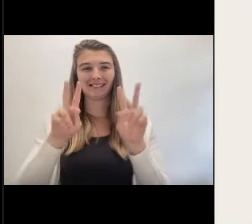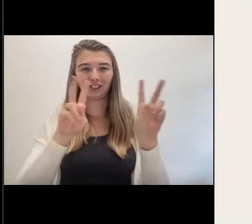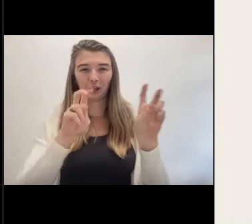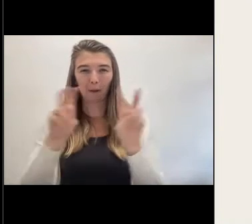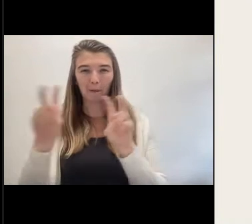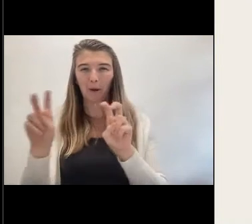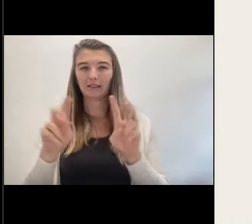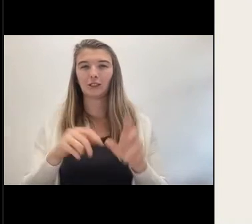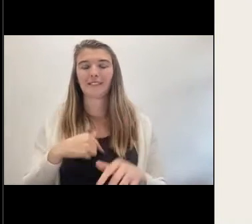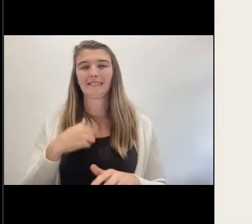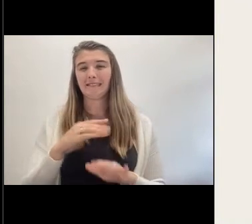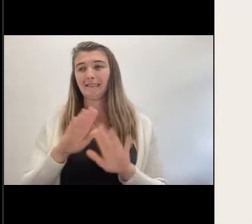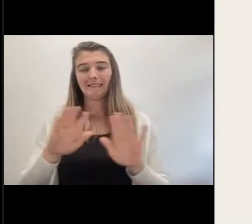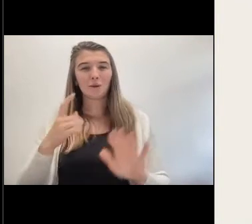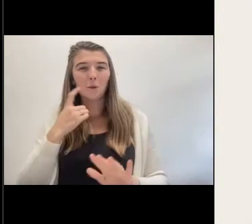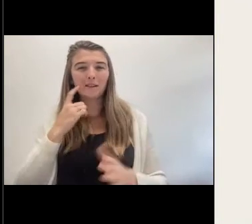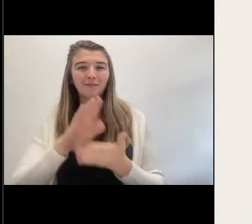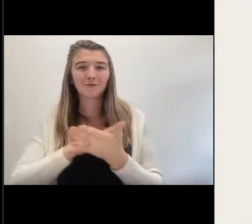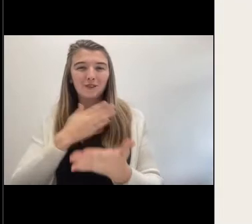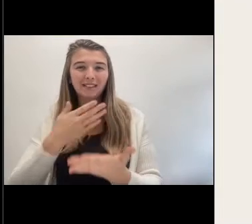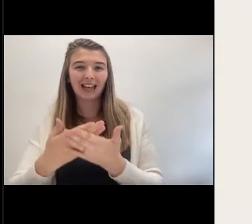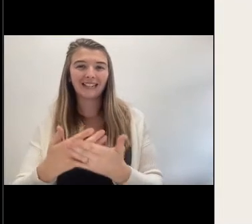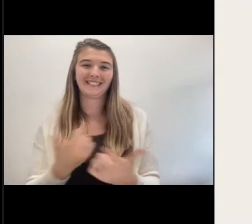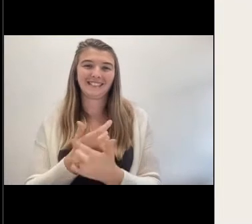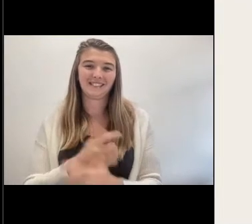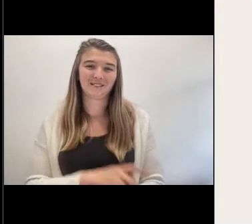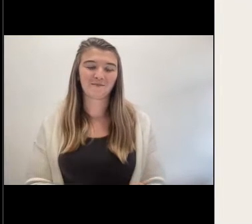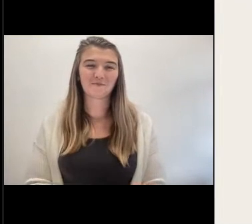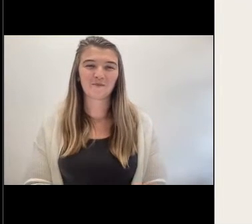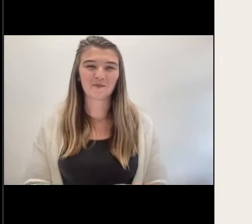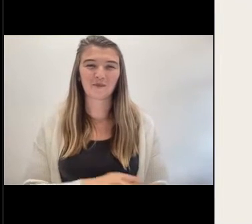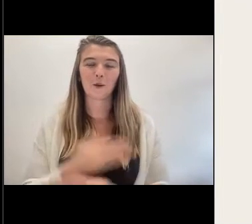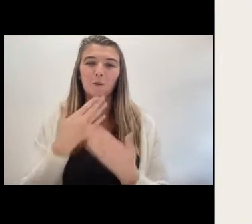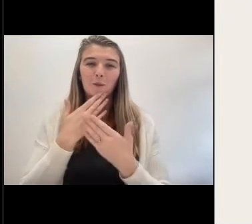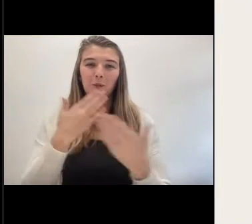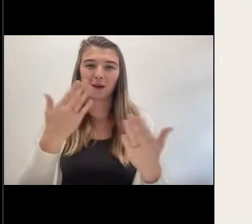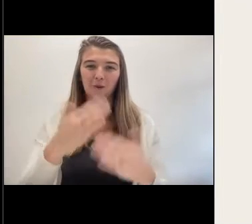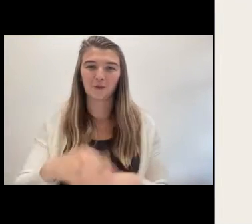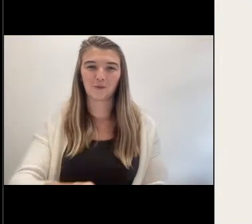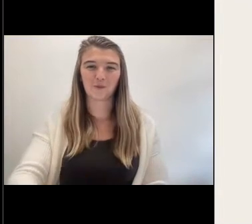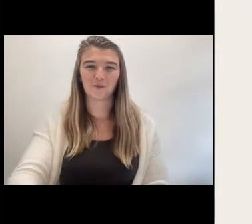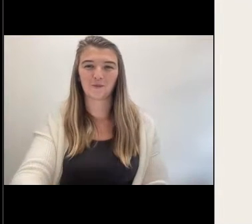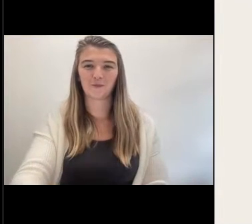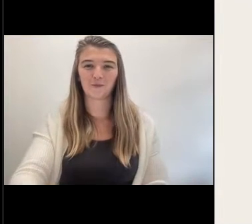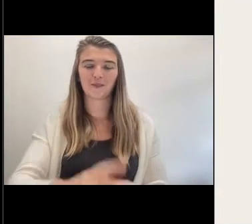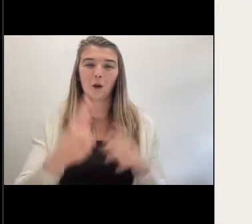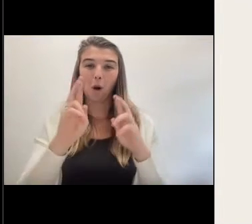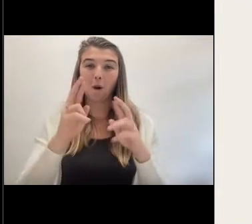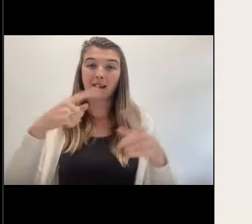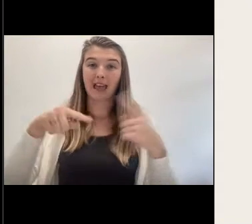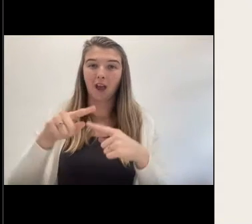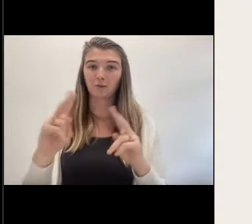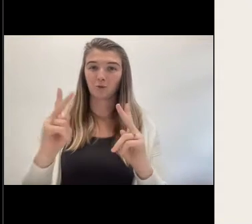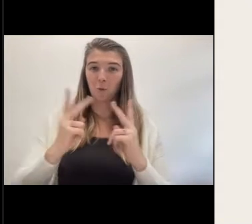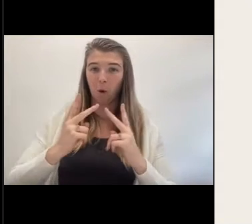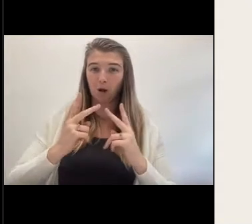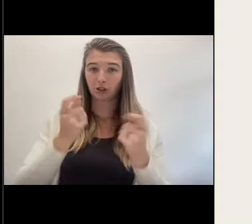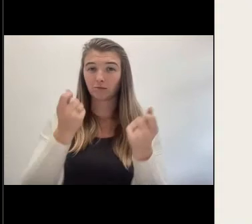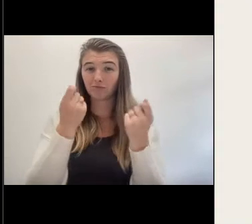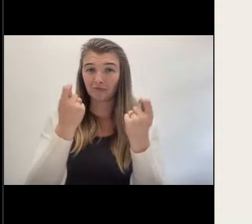be easy things to translate into British Sign Language. So thank you, Rachel. I hope everybody who needed